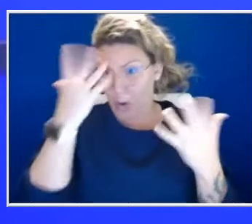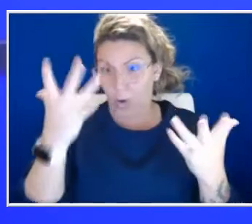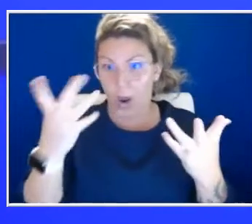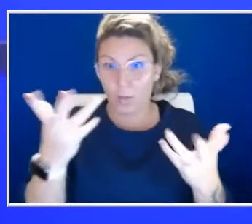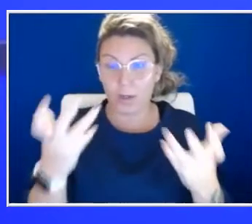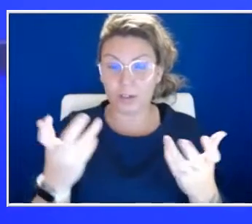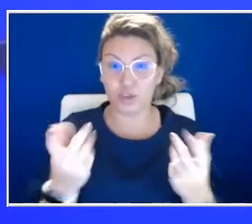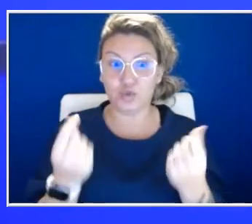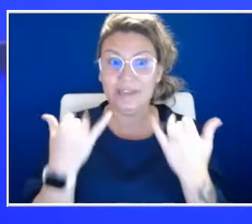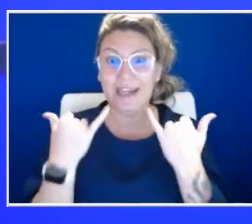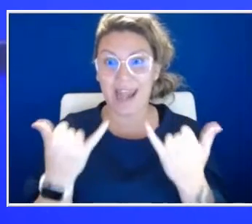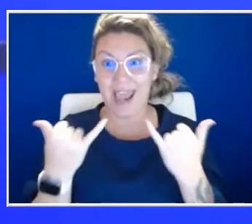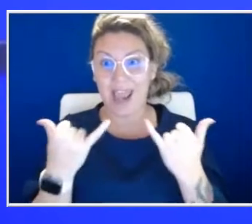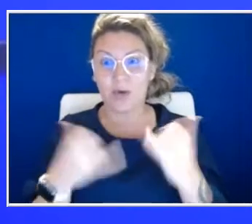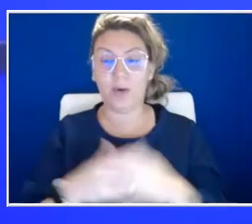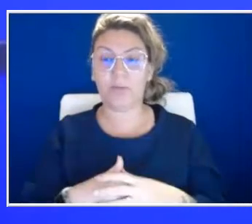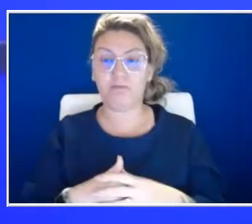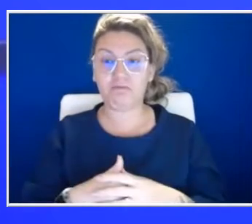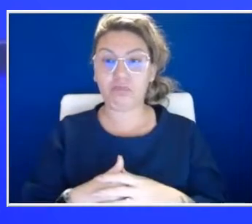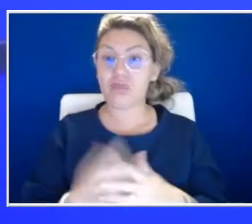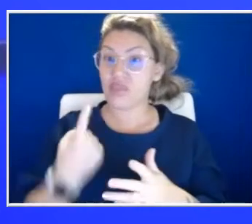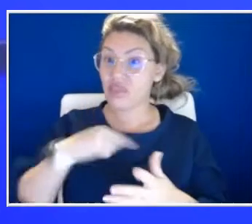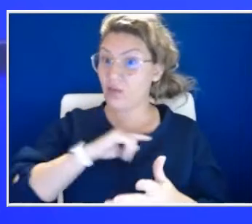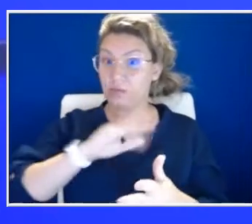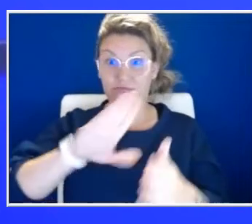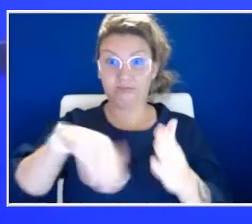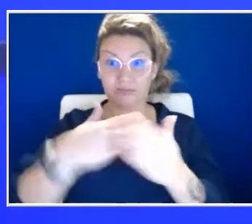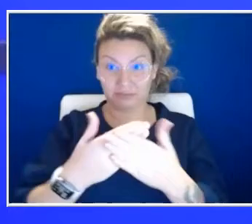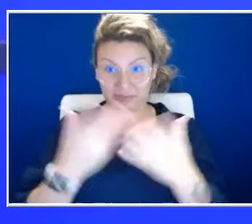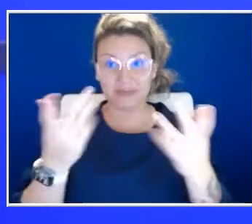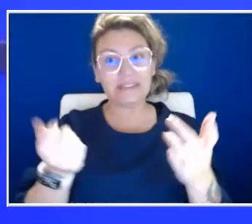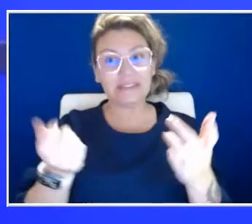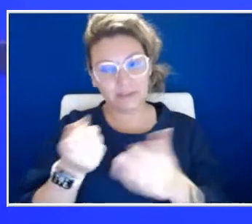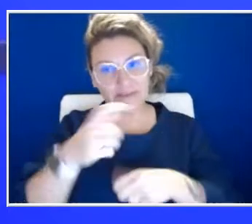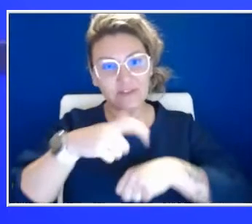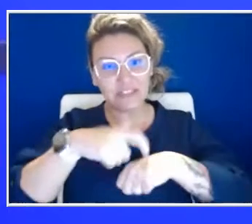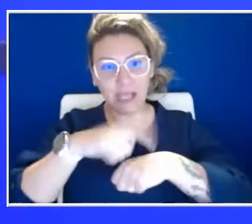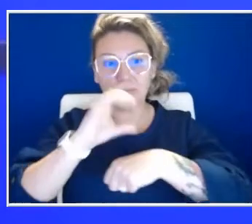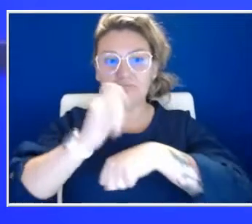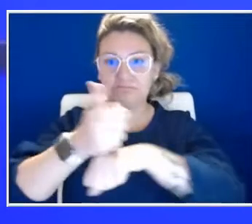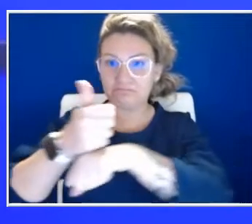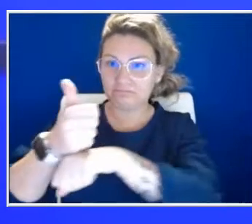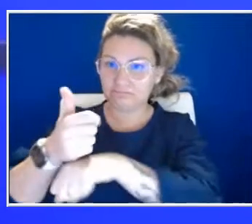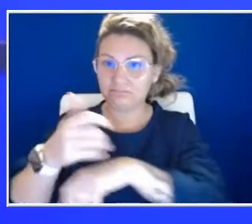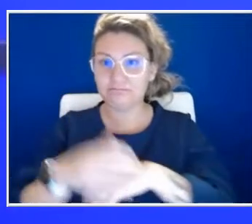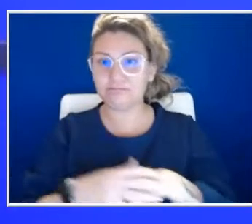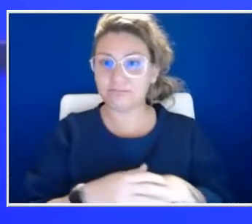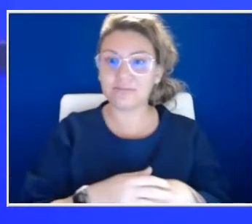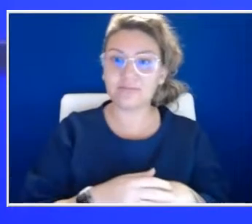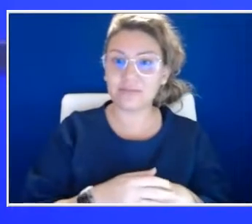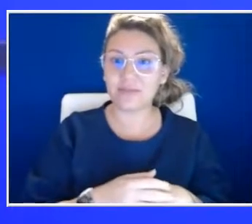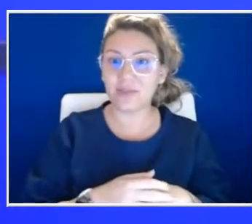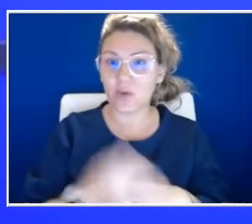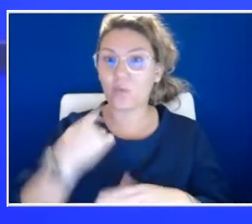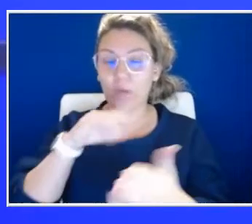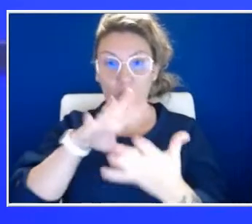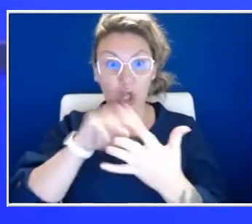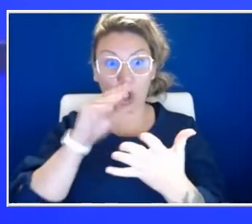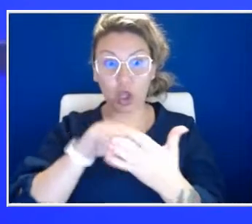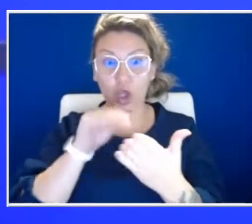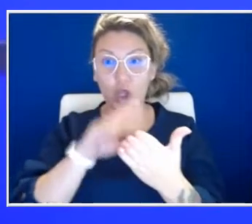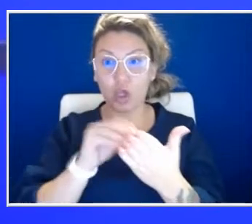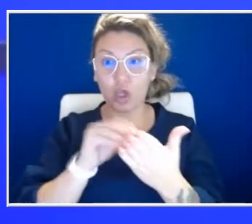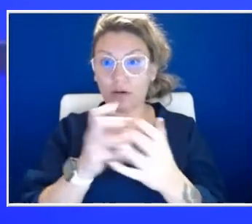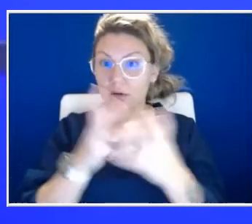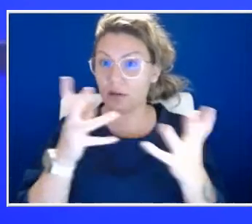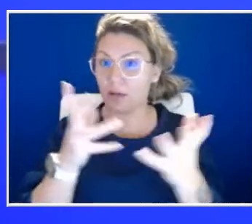And so we got there. It took a little bit of time. And actually, we learned a lot. We thought that instruments could